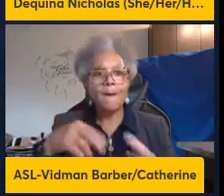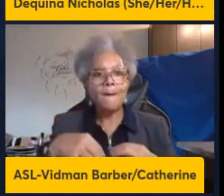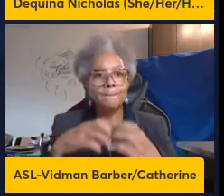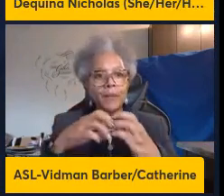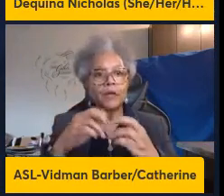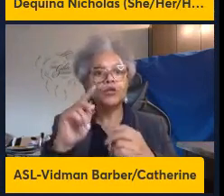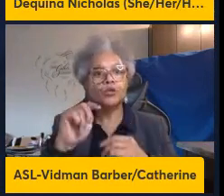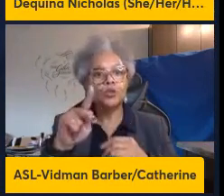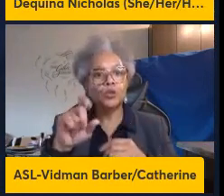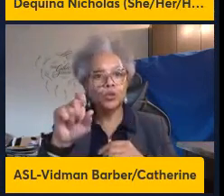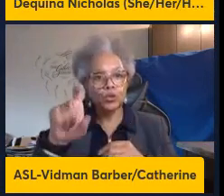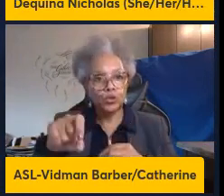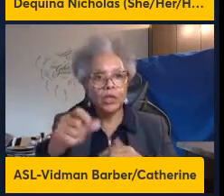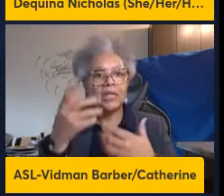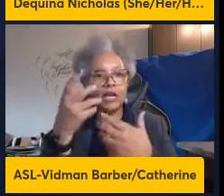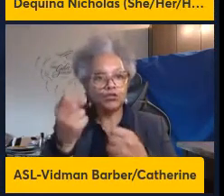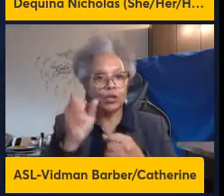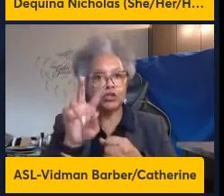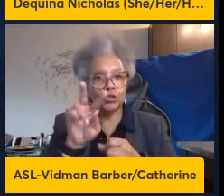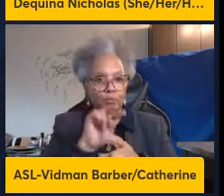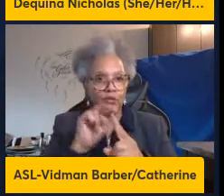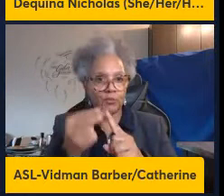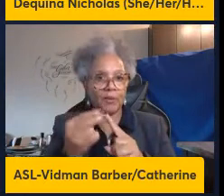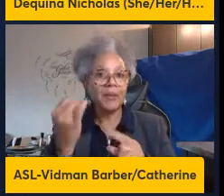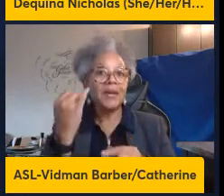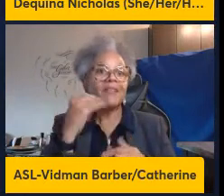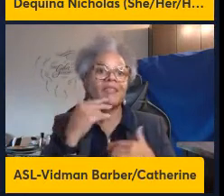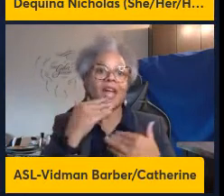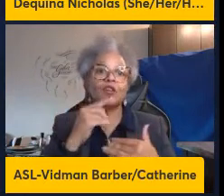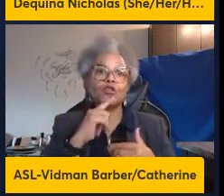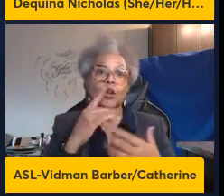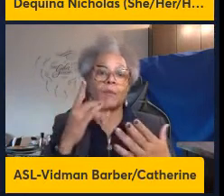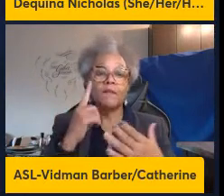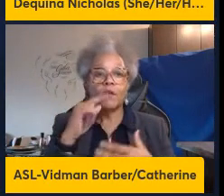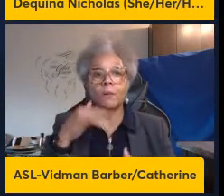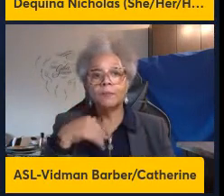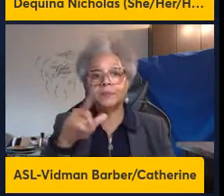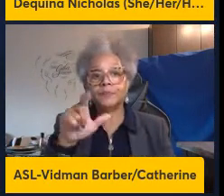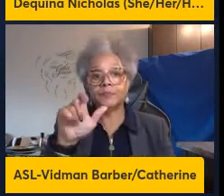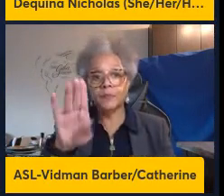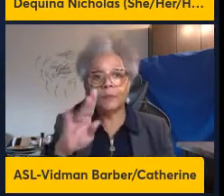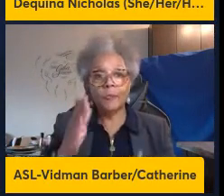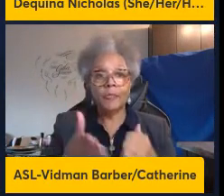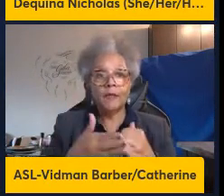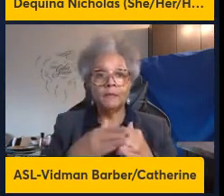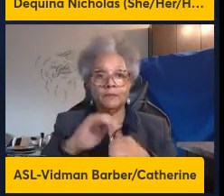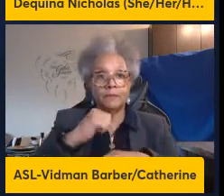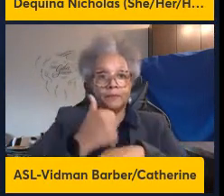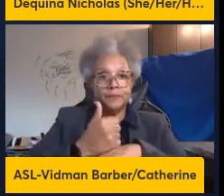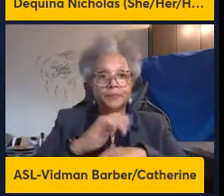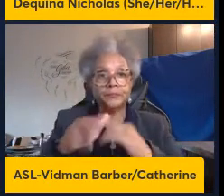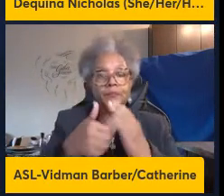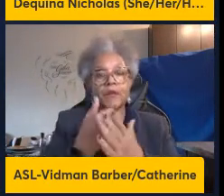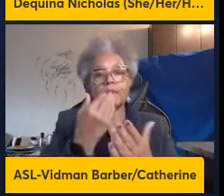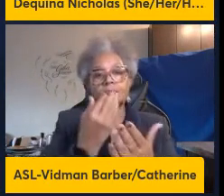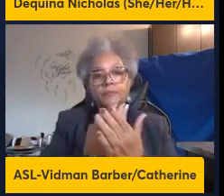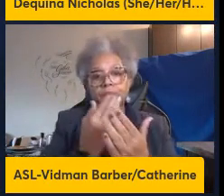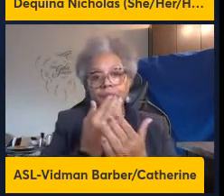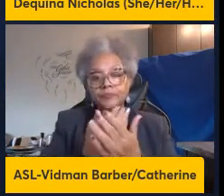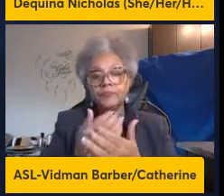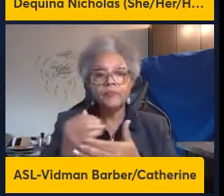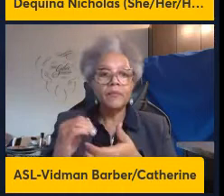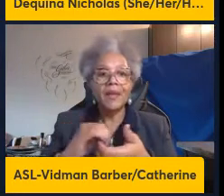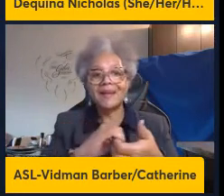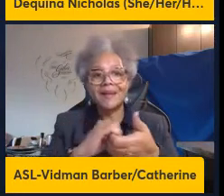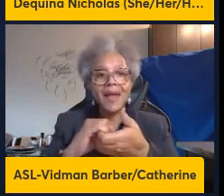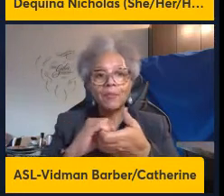and trust your perspective. So I just want to say thank you so much to my laboratory, everyone that helped me get set up, all of my funding, all of my collaborators.